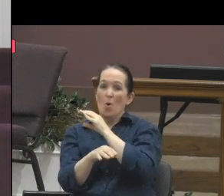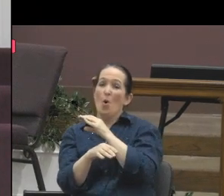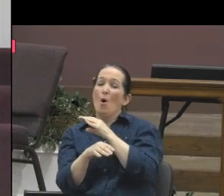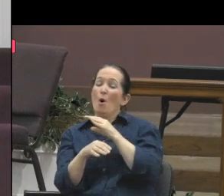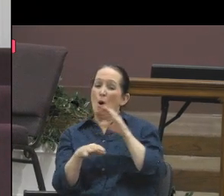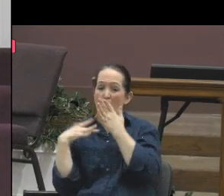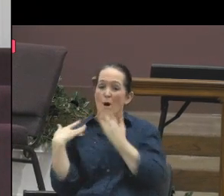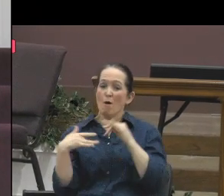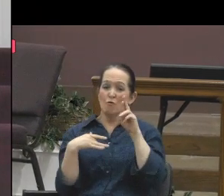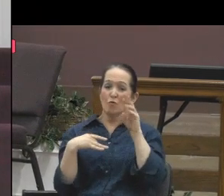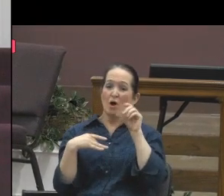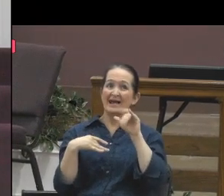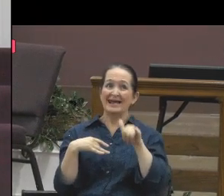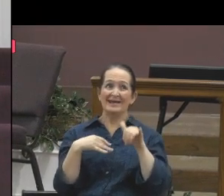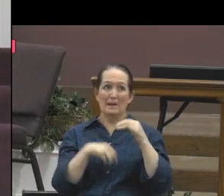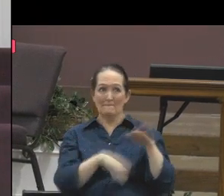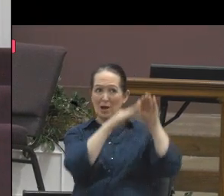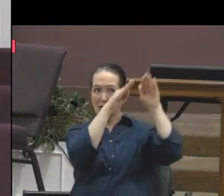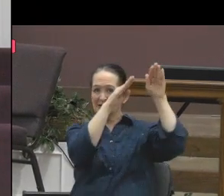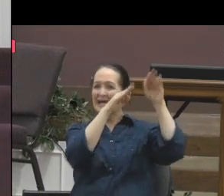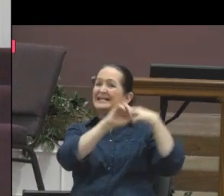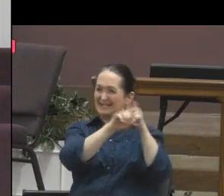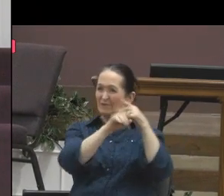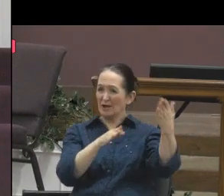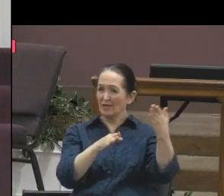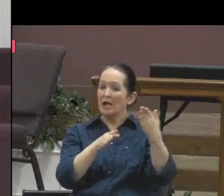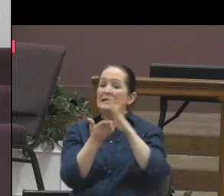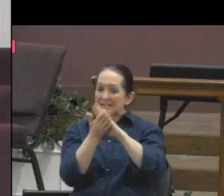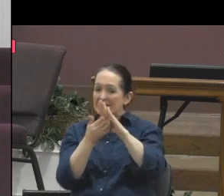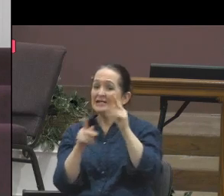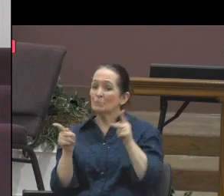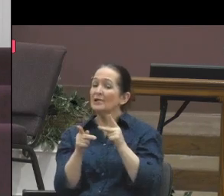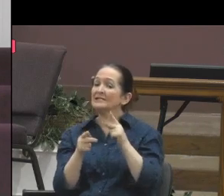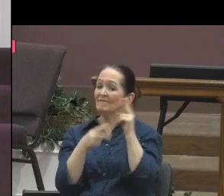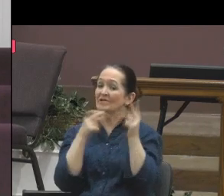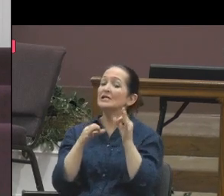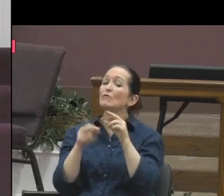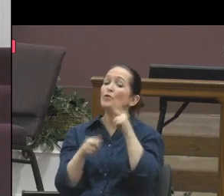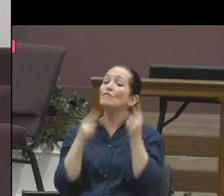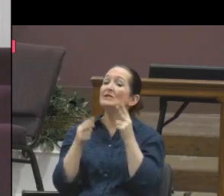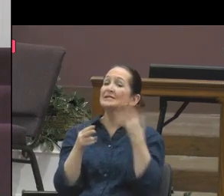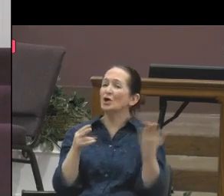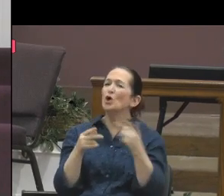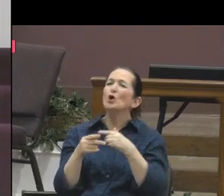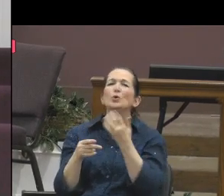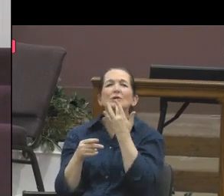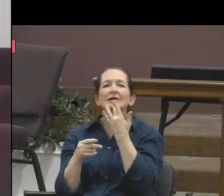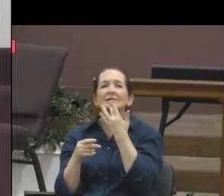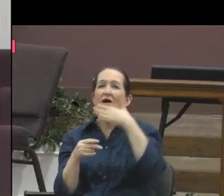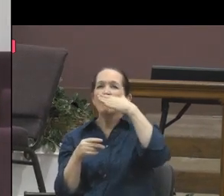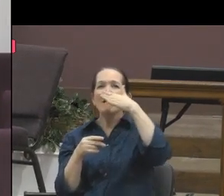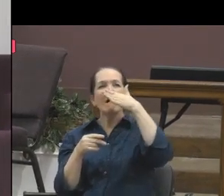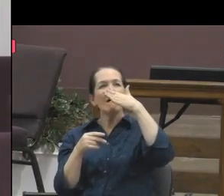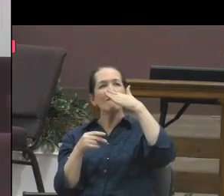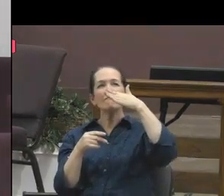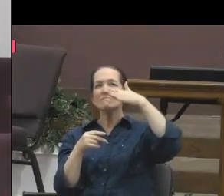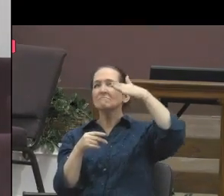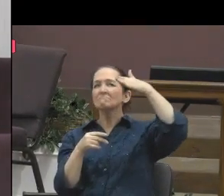It's a little bit different out there. It's a nice place to visit, and if you visited there, you've gotten a taste of God's wonderful